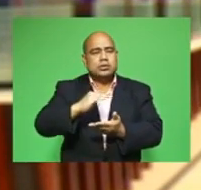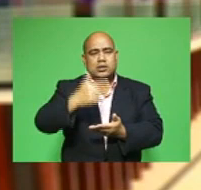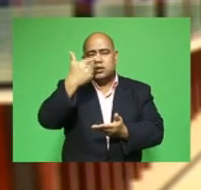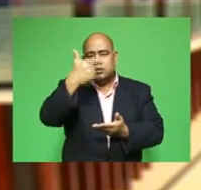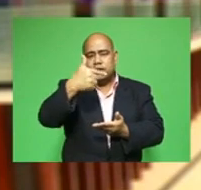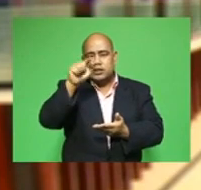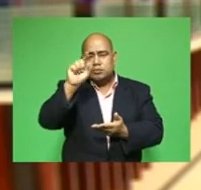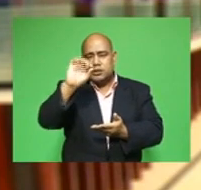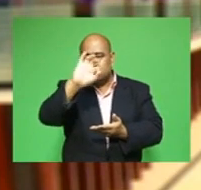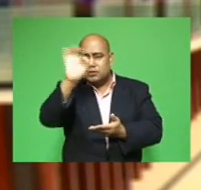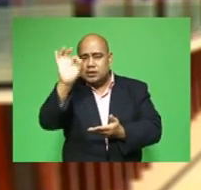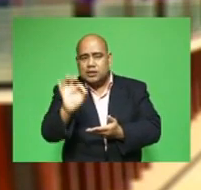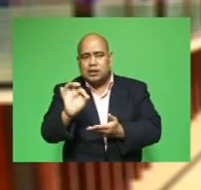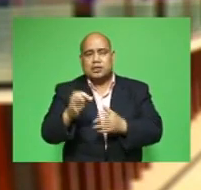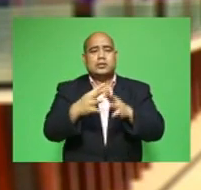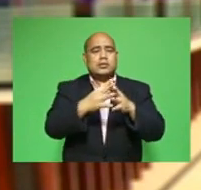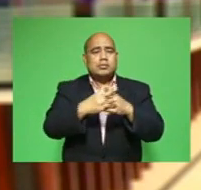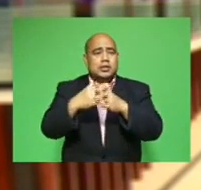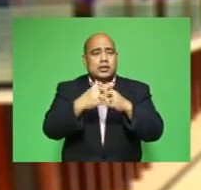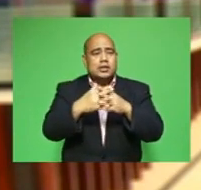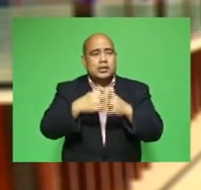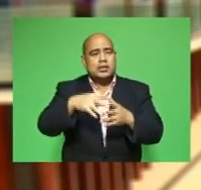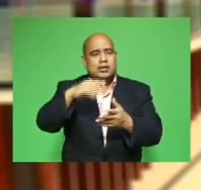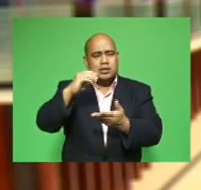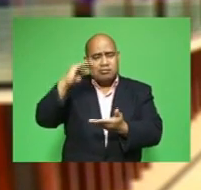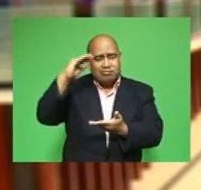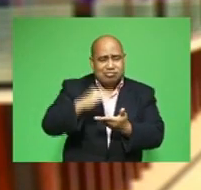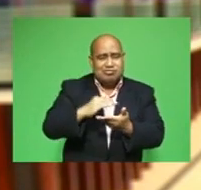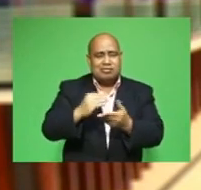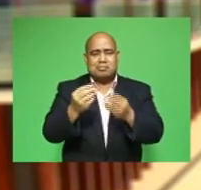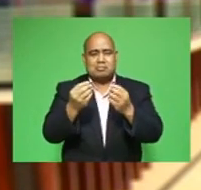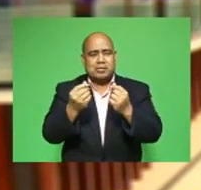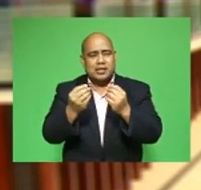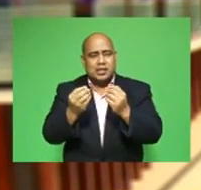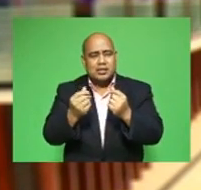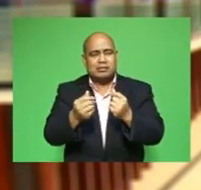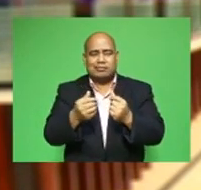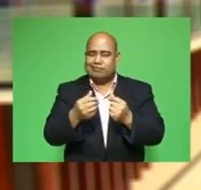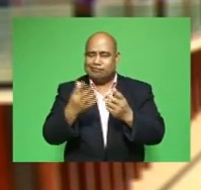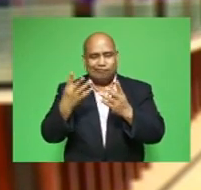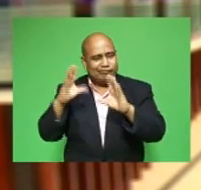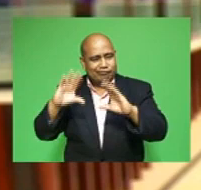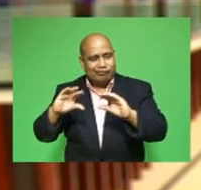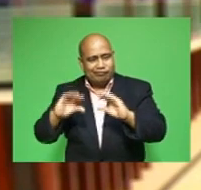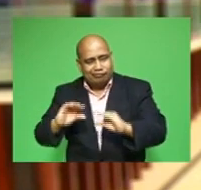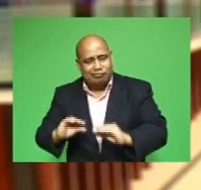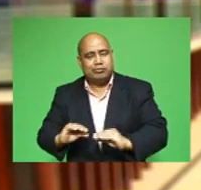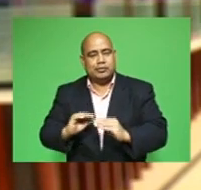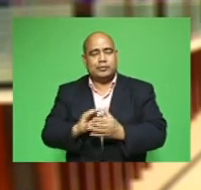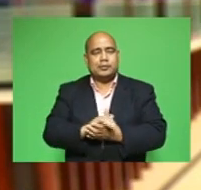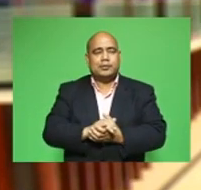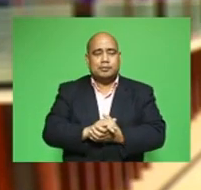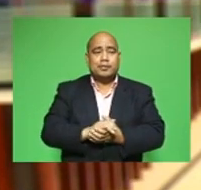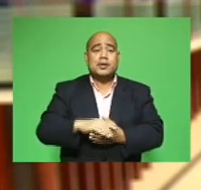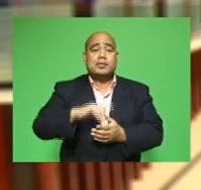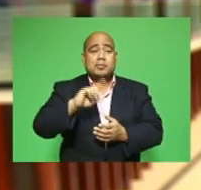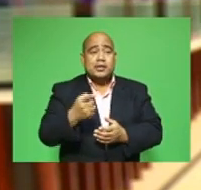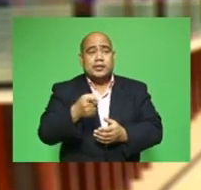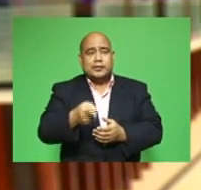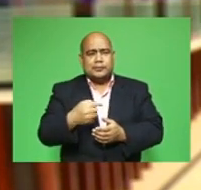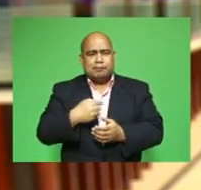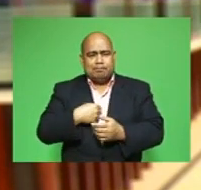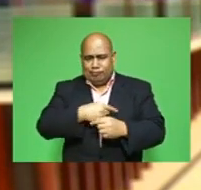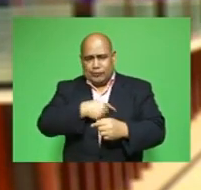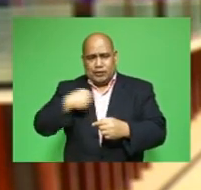the greenback's demand faded overnight as global funding strains eased. However, the growing concern over US-China tensions may see the